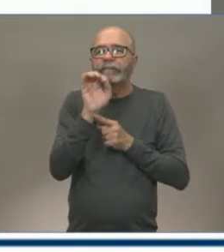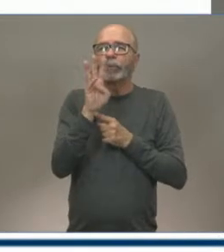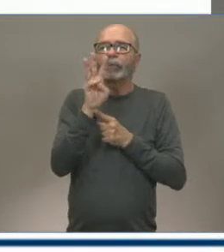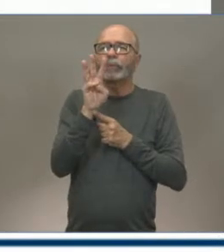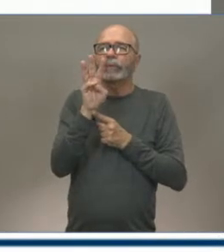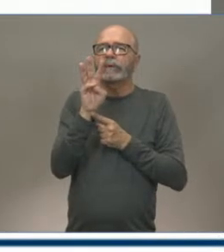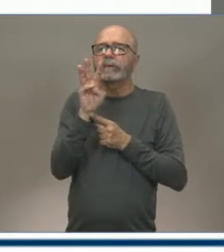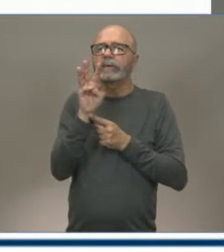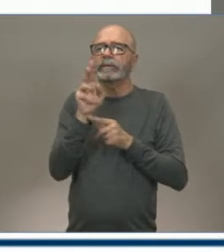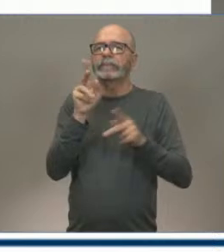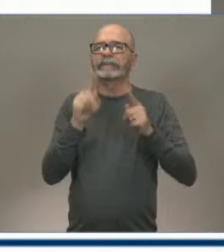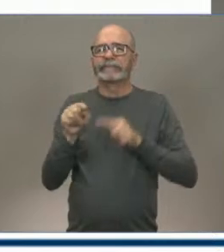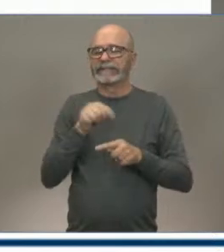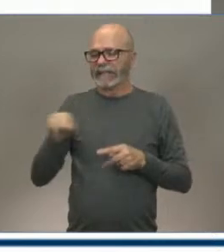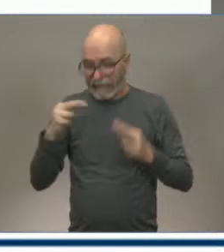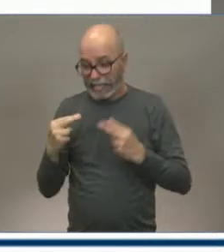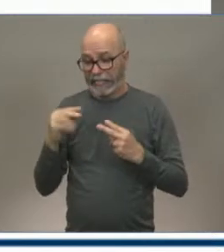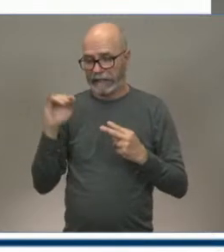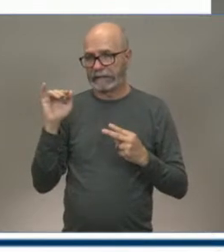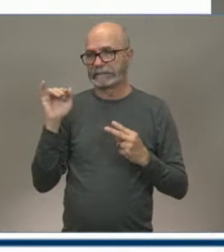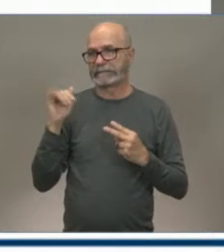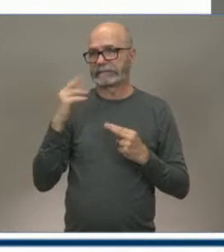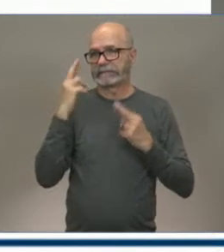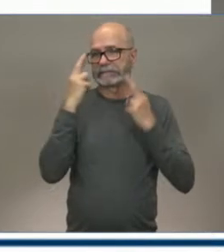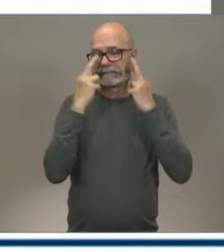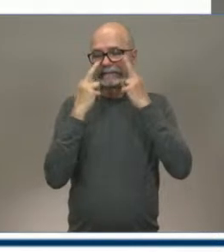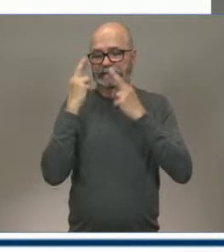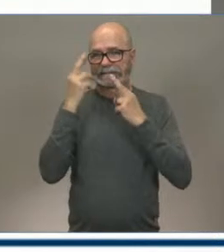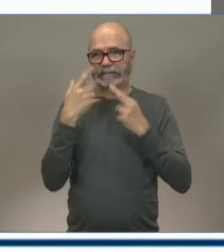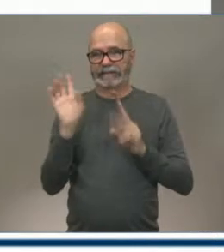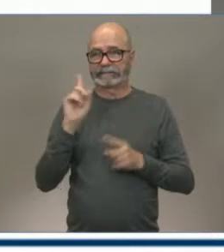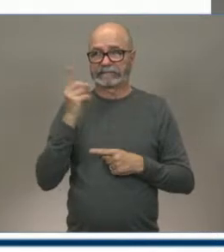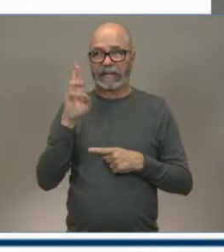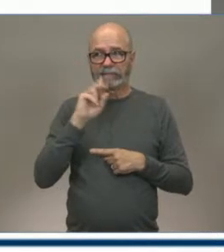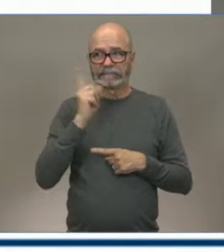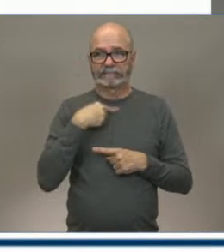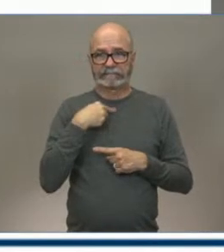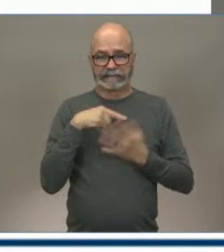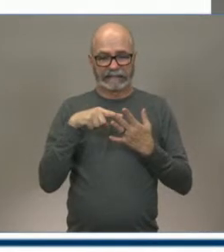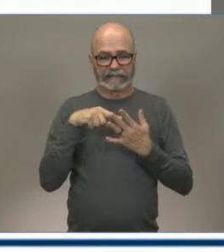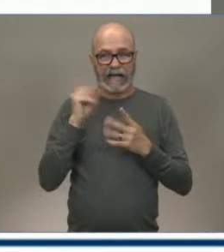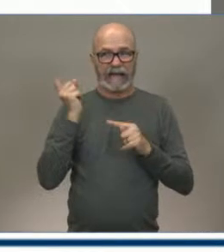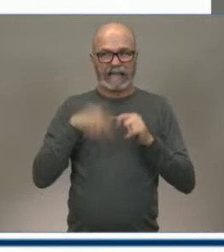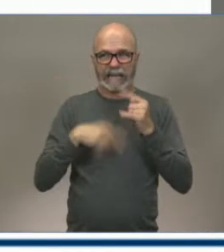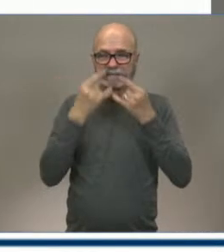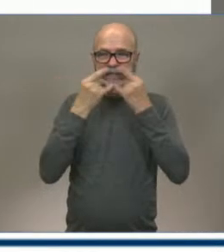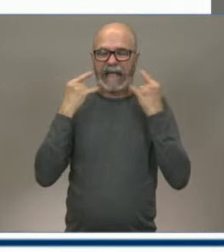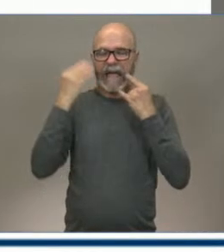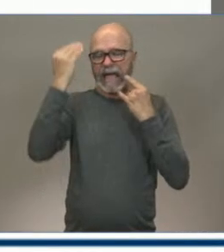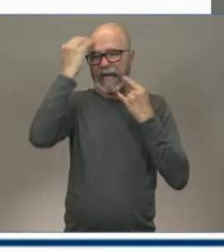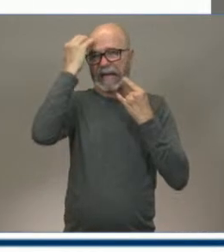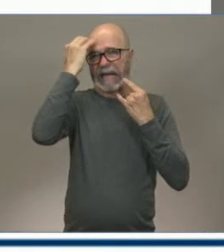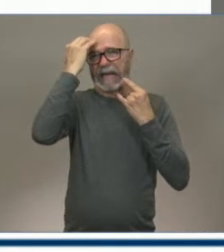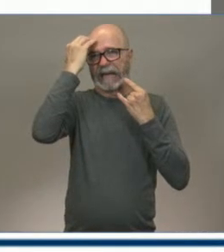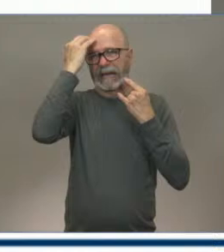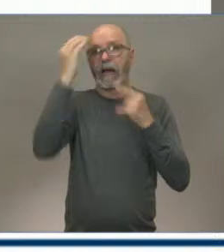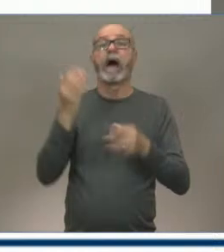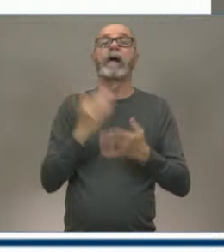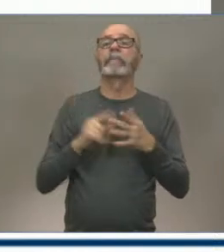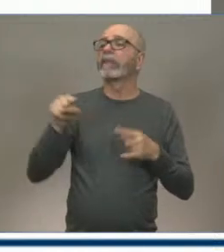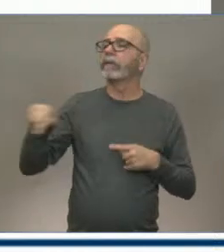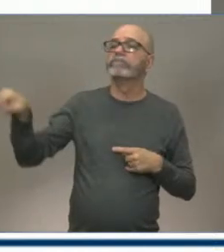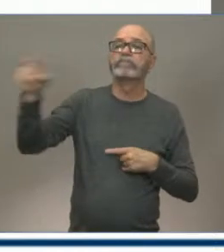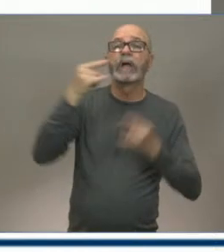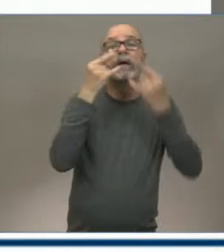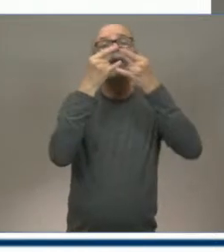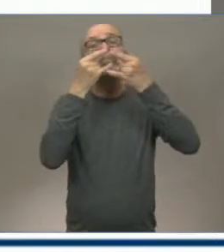reason why they cannot wear a mask. But for everyone else, you need to wear a mask and wear it properly. It means it has to be on and over the nose